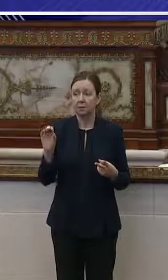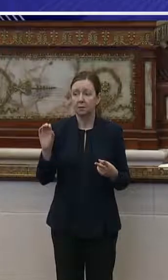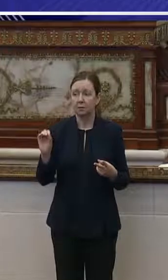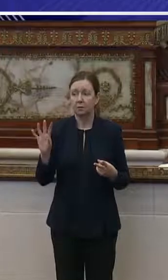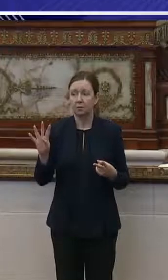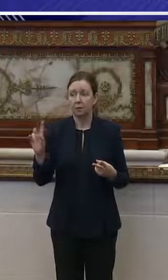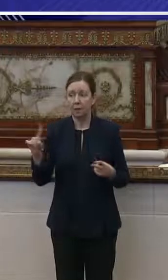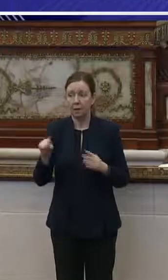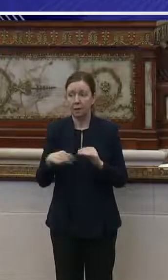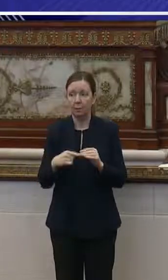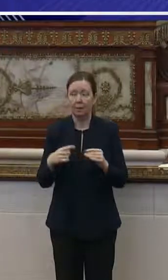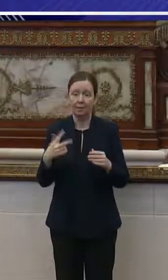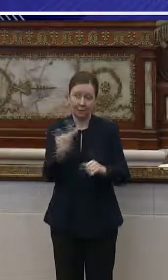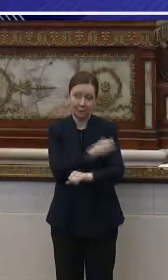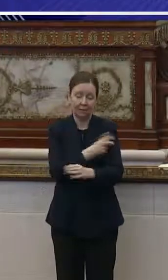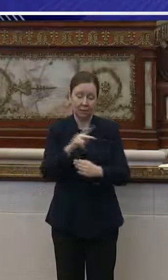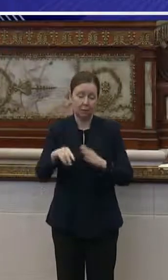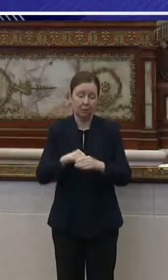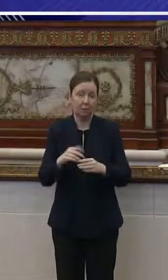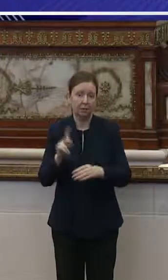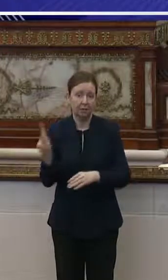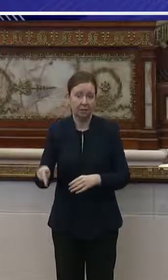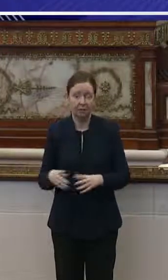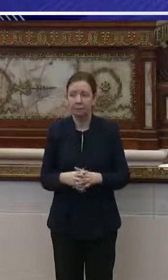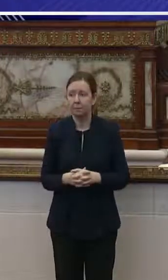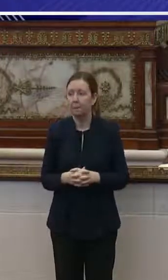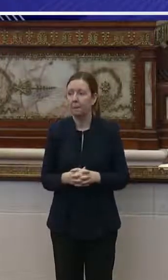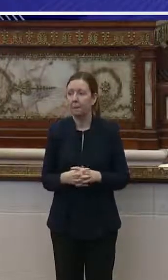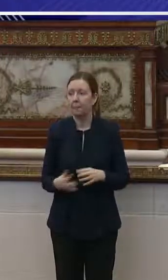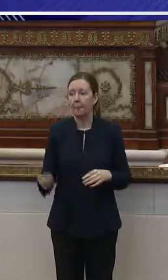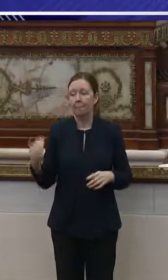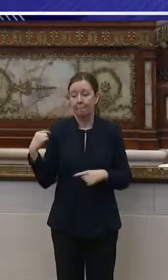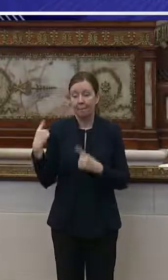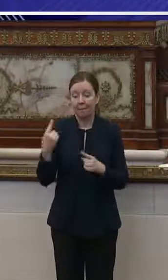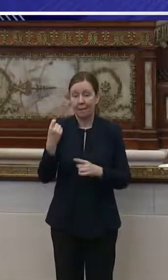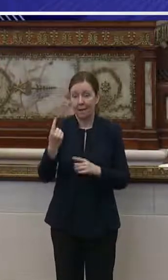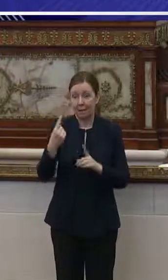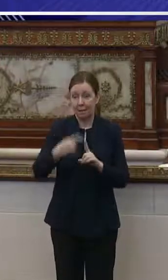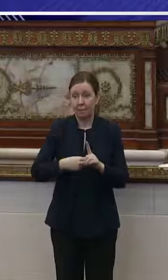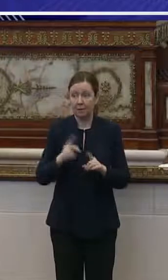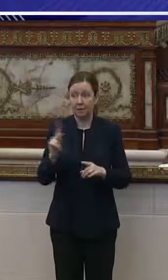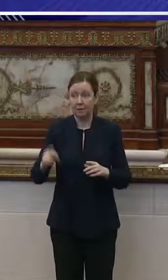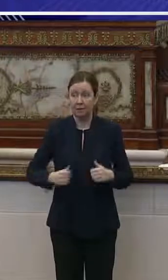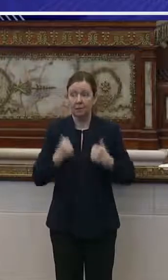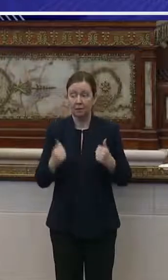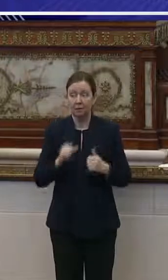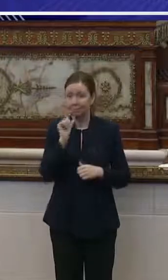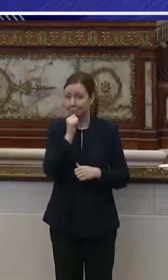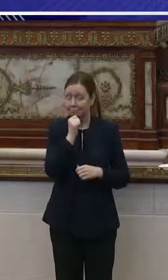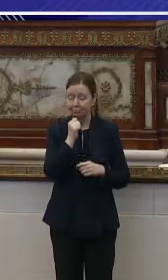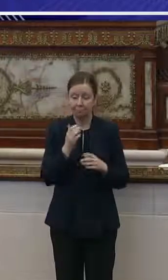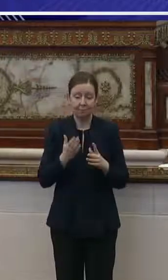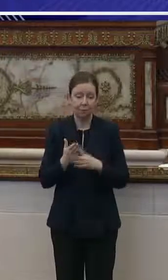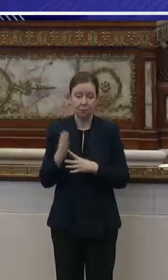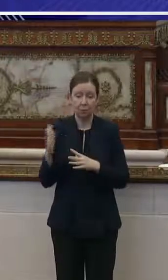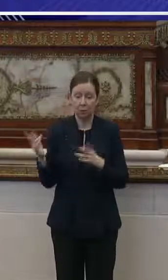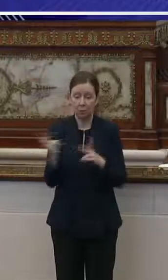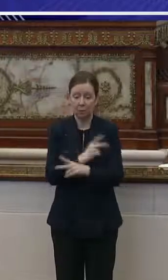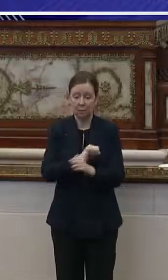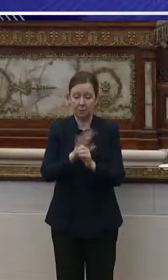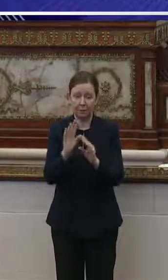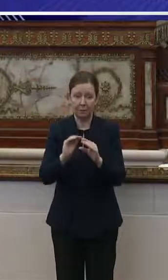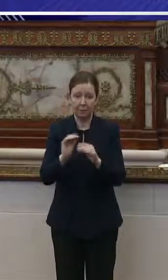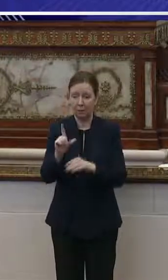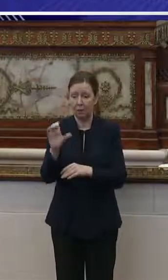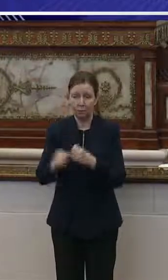COVID vaccination program in Philadelphia. In the past 11 months, Philadelphia residents have suffered through the worst pandemic in a century. Some